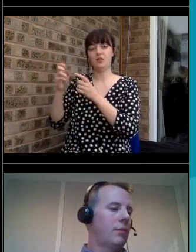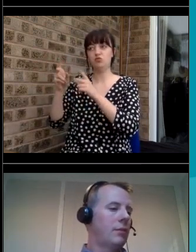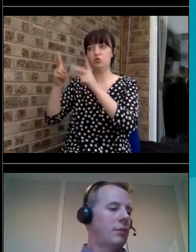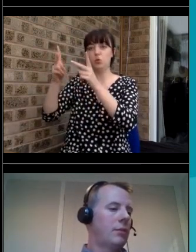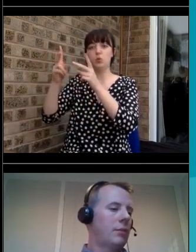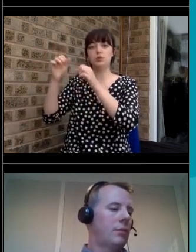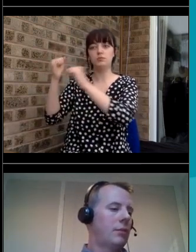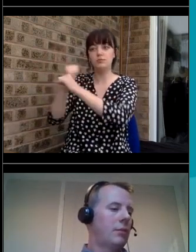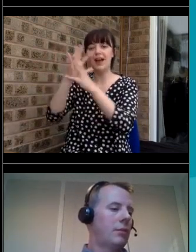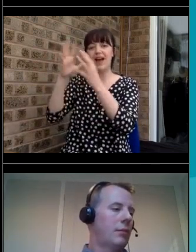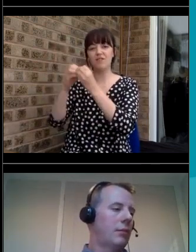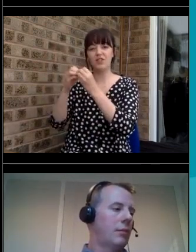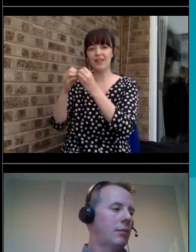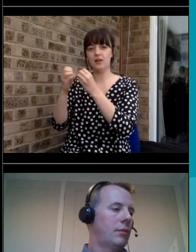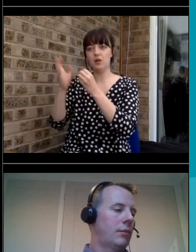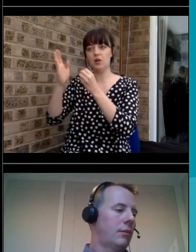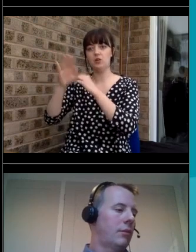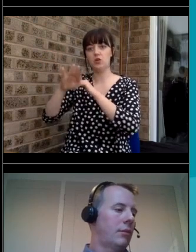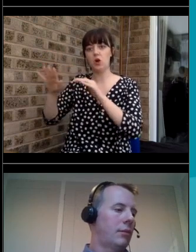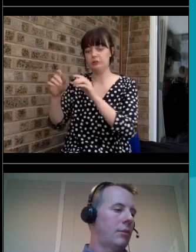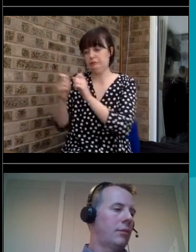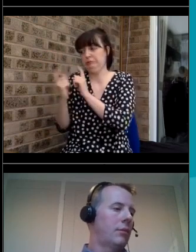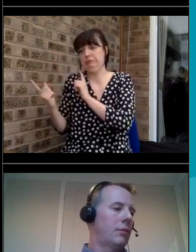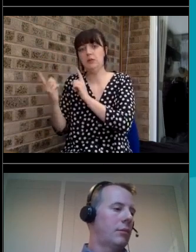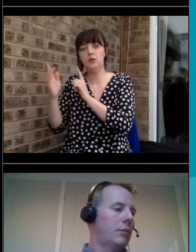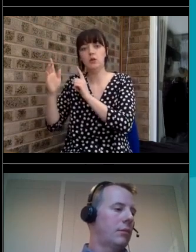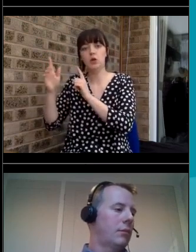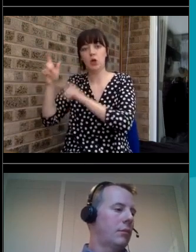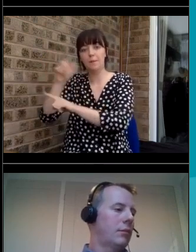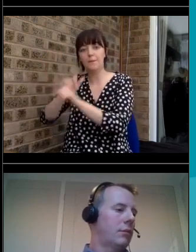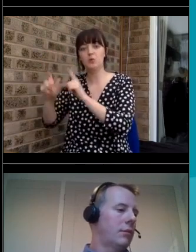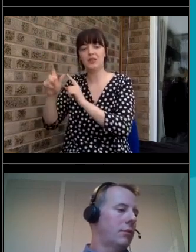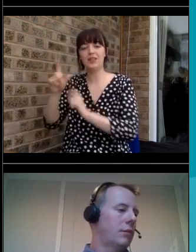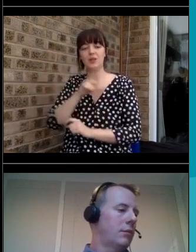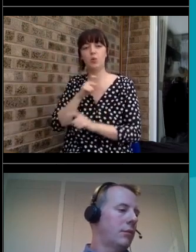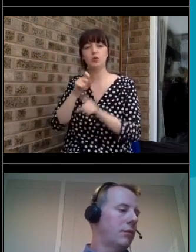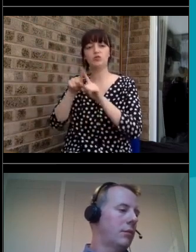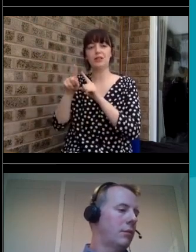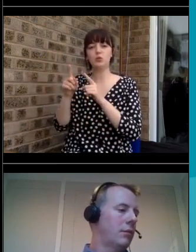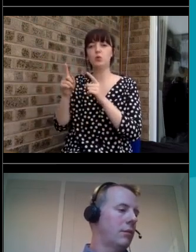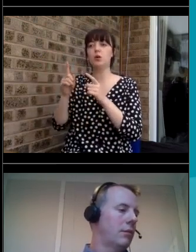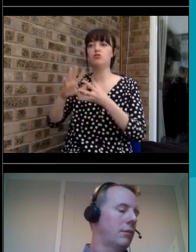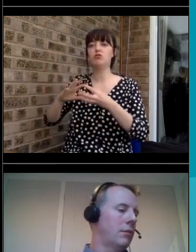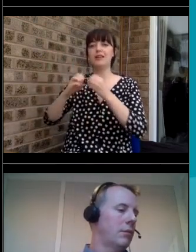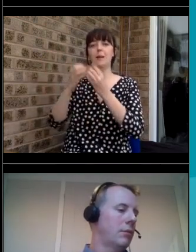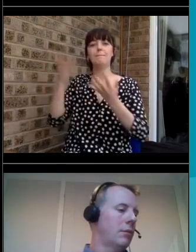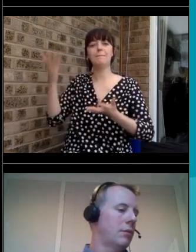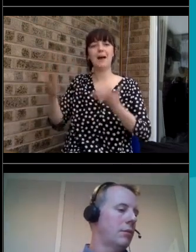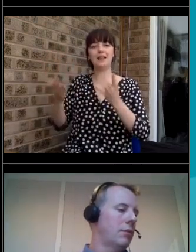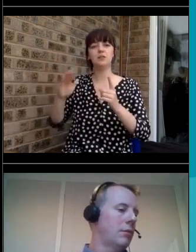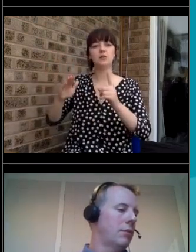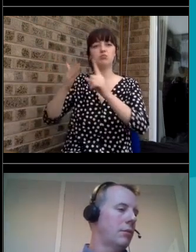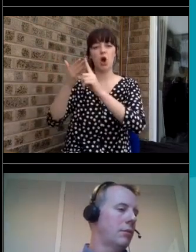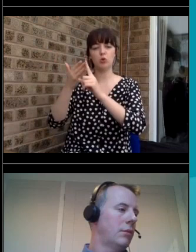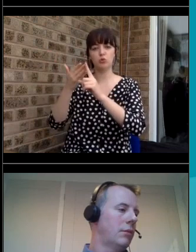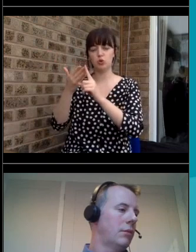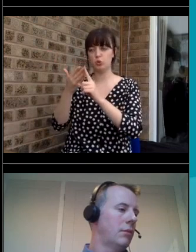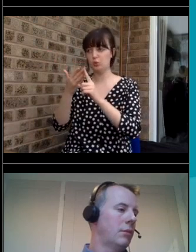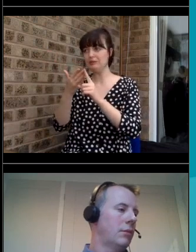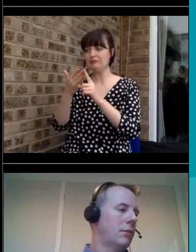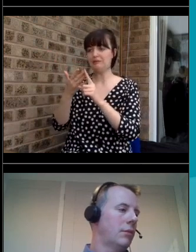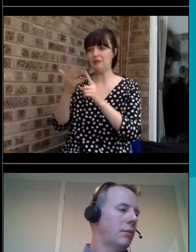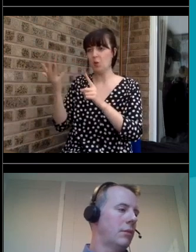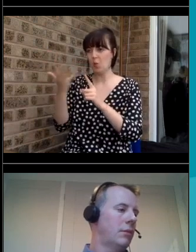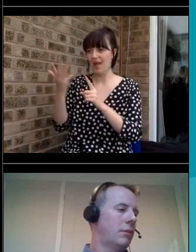and we take a balanced approach to our design, looking at all the constraints. And where we found an alignment that